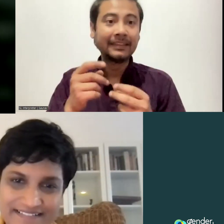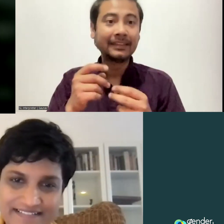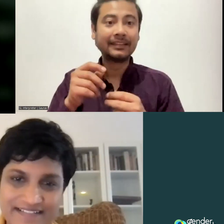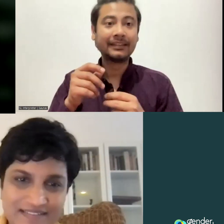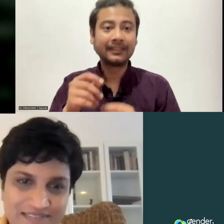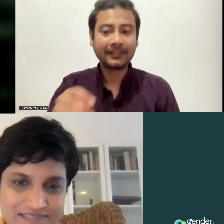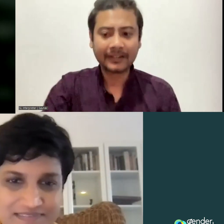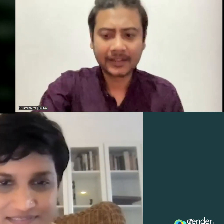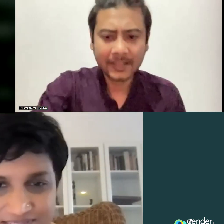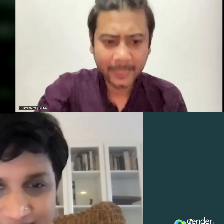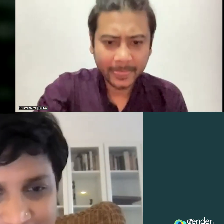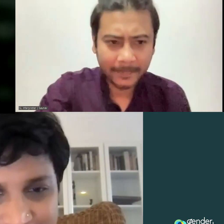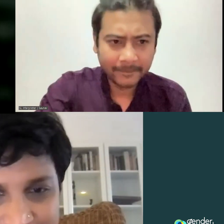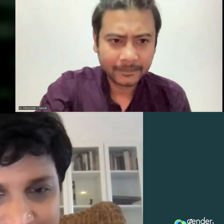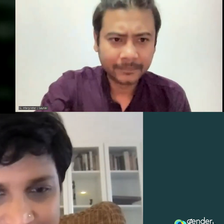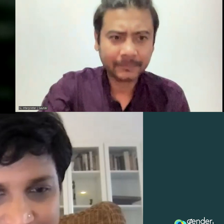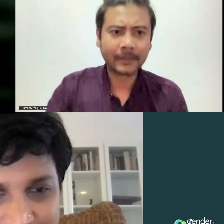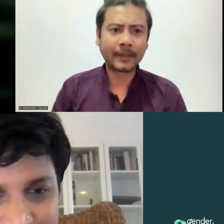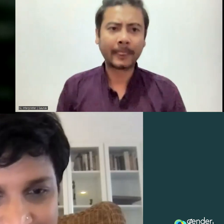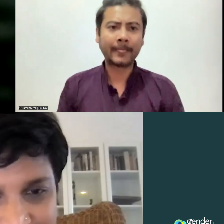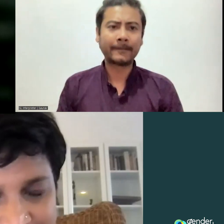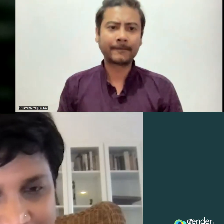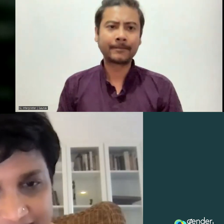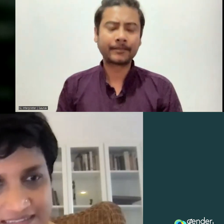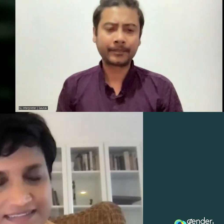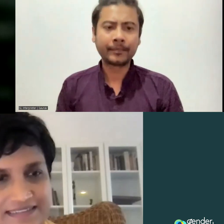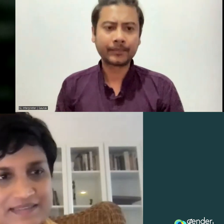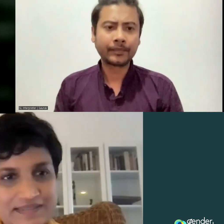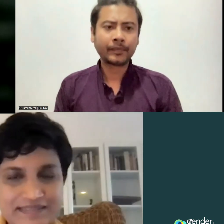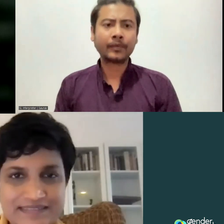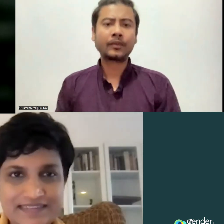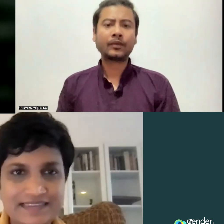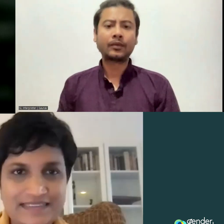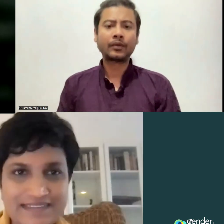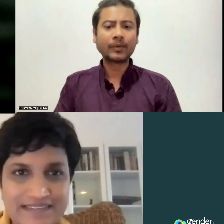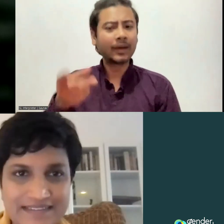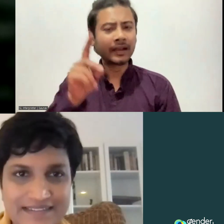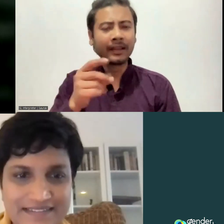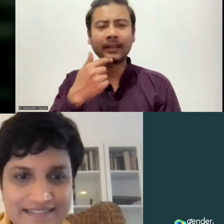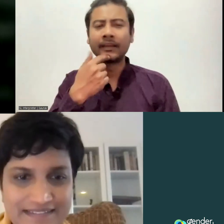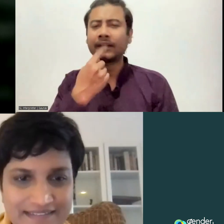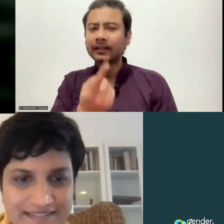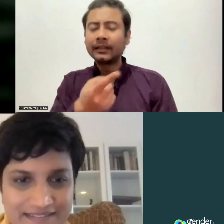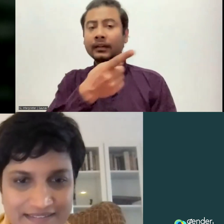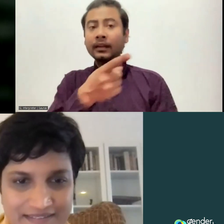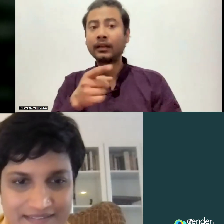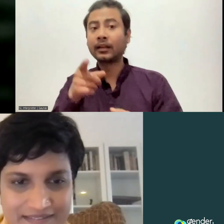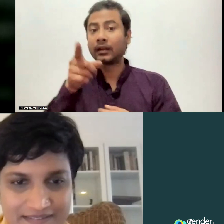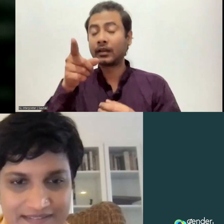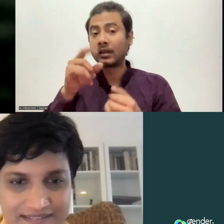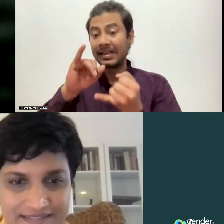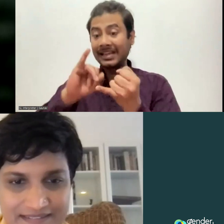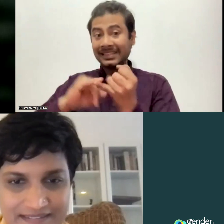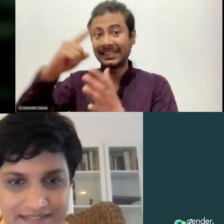of you. But again, Sandhya and Mansi, to your question, some of the principles that Sandhya has talked about